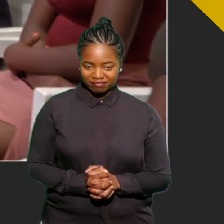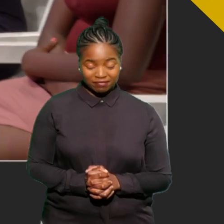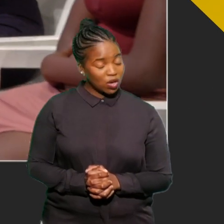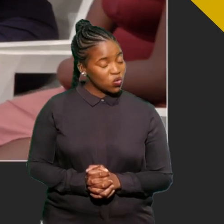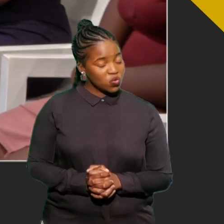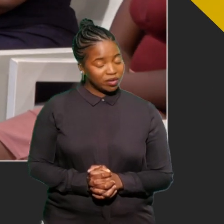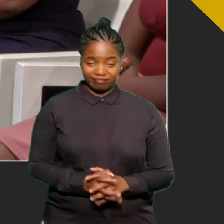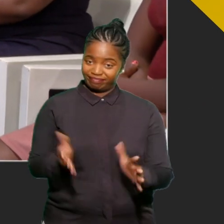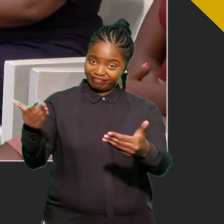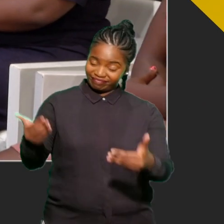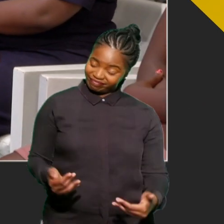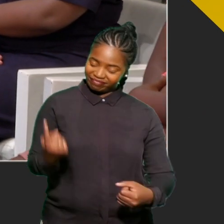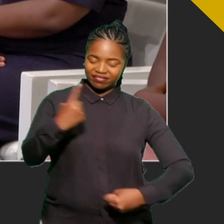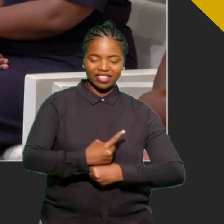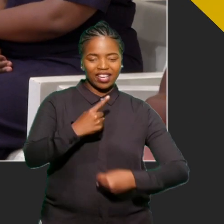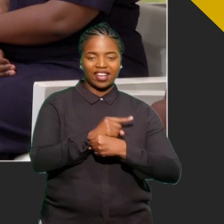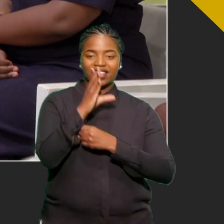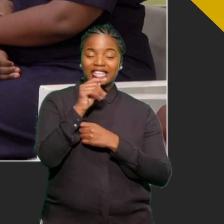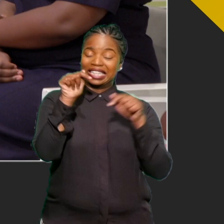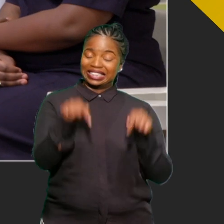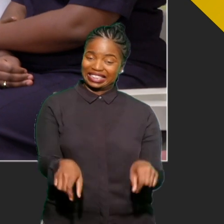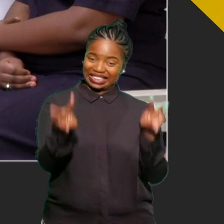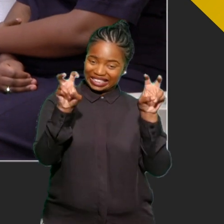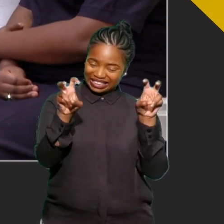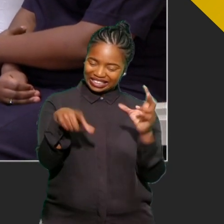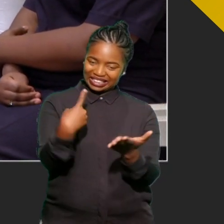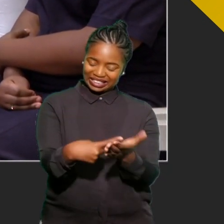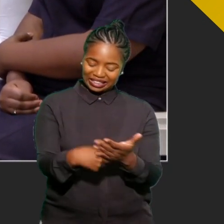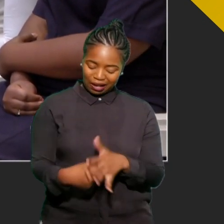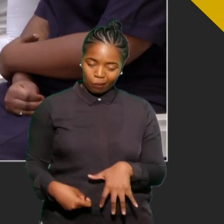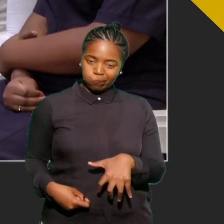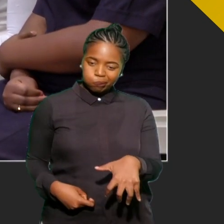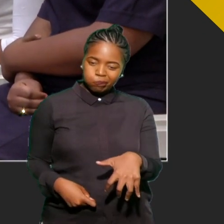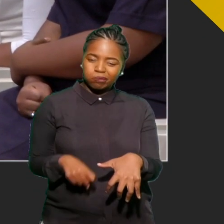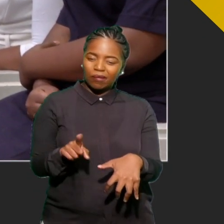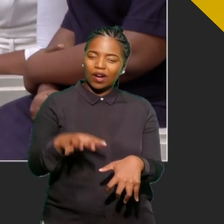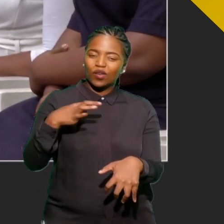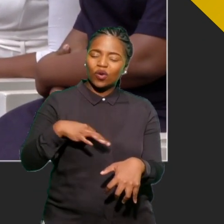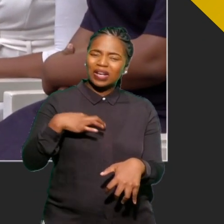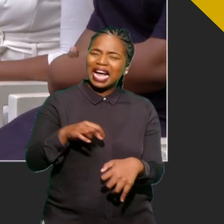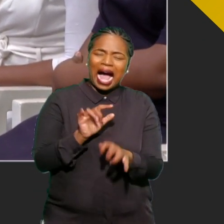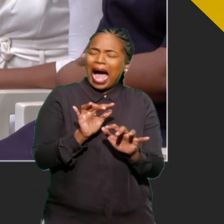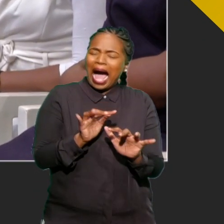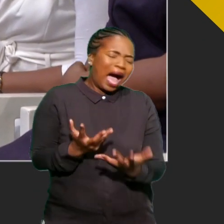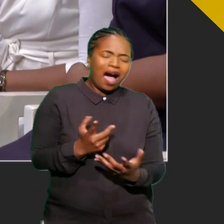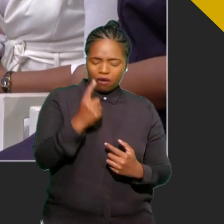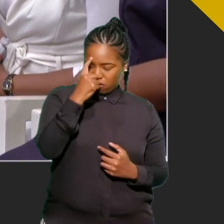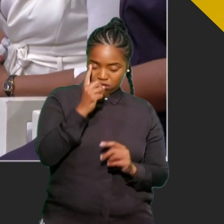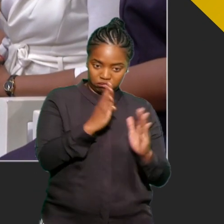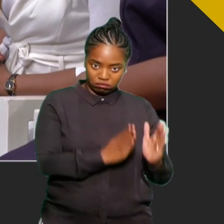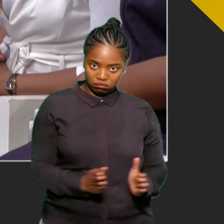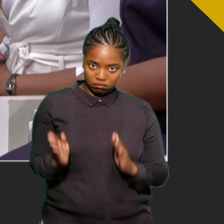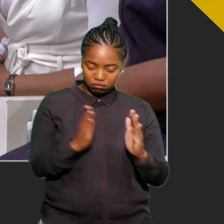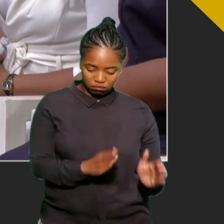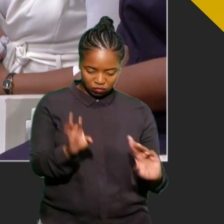Hi, welcome back to Daily Thetha. Ke yo taba re tswere lebella taba ya go ima. Re botsisa gore na how do you even prepare for it? And how do